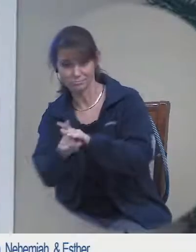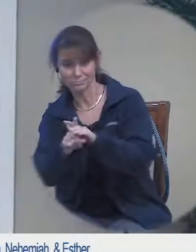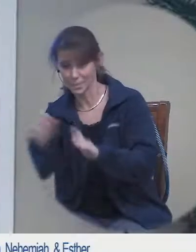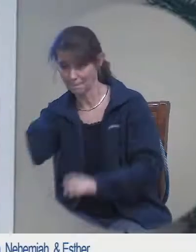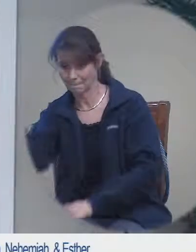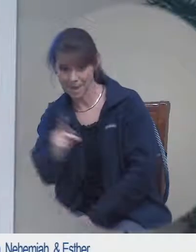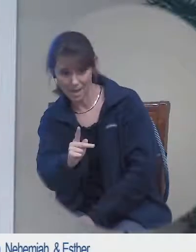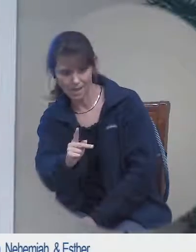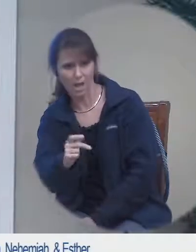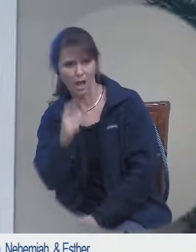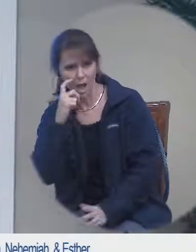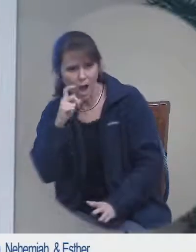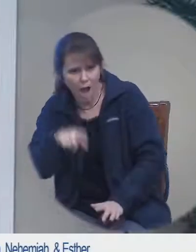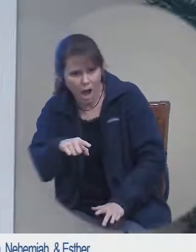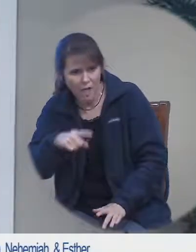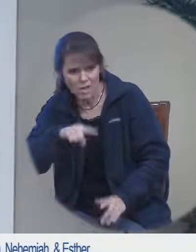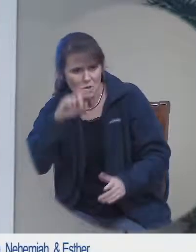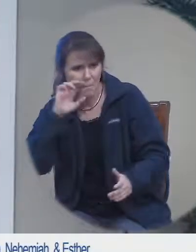engaged in it.